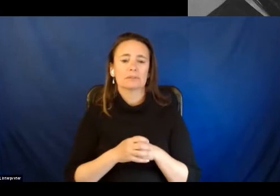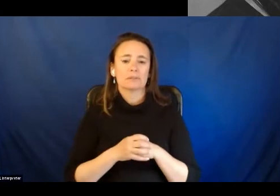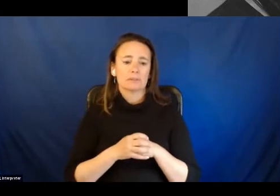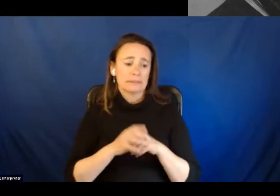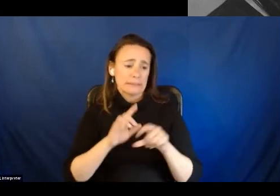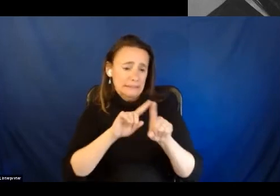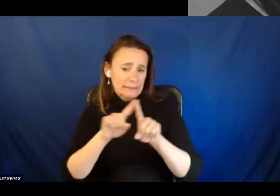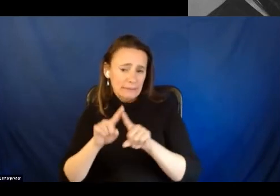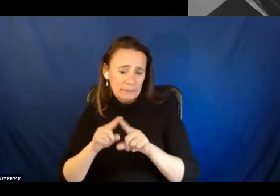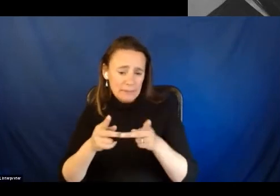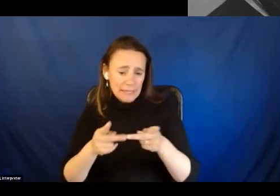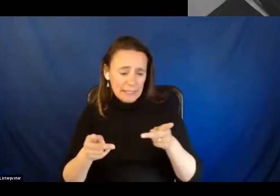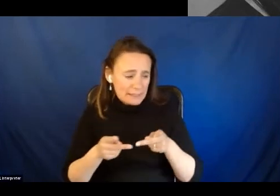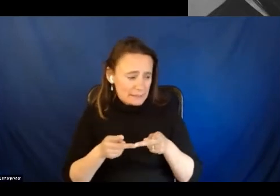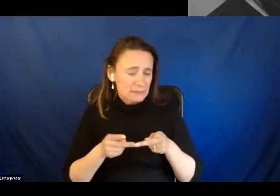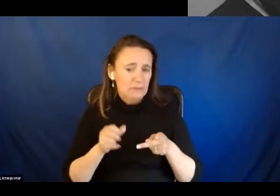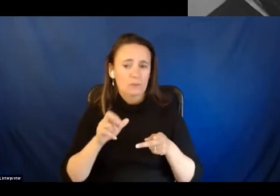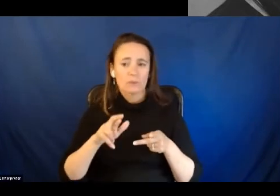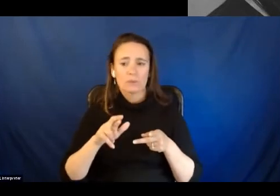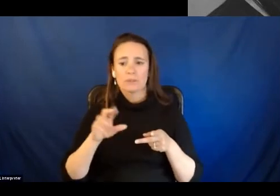dates or anniversaries.